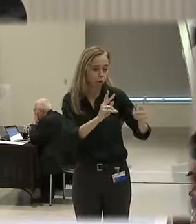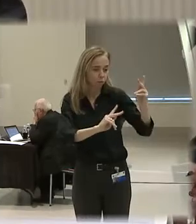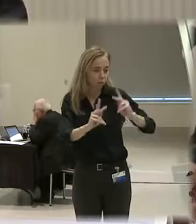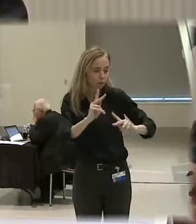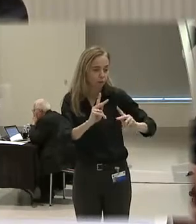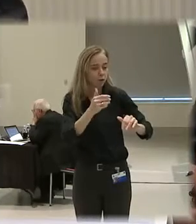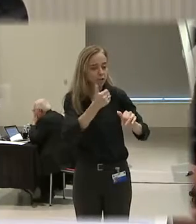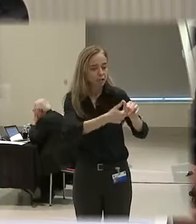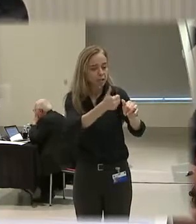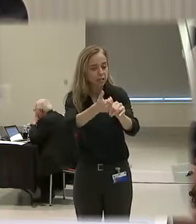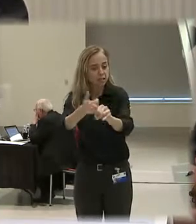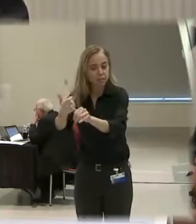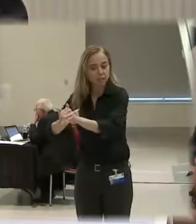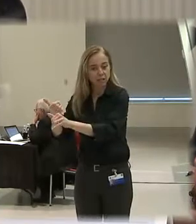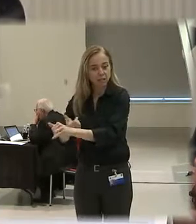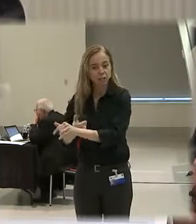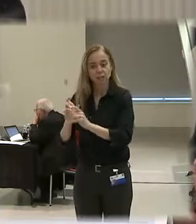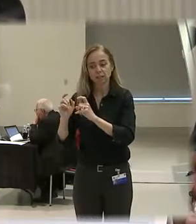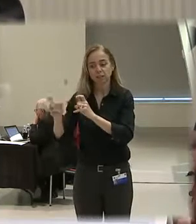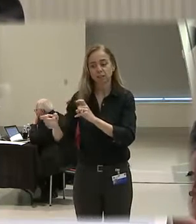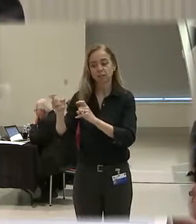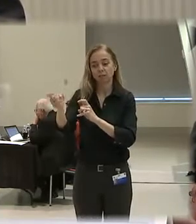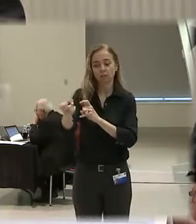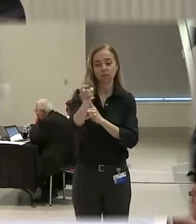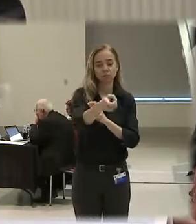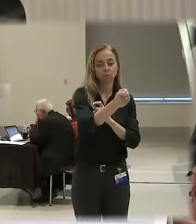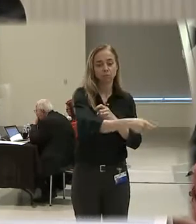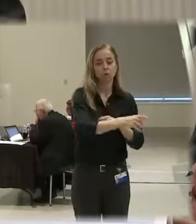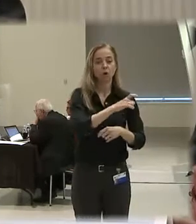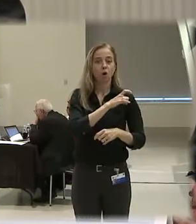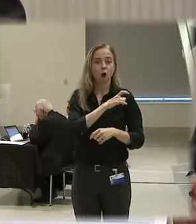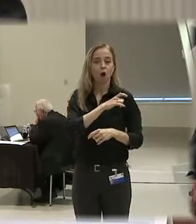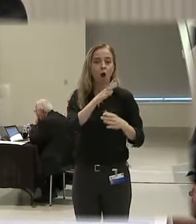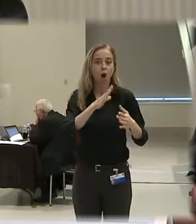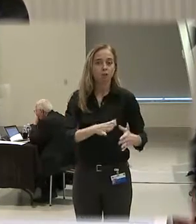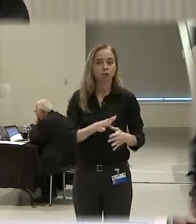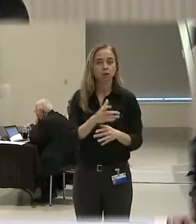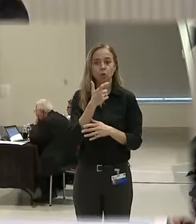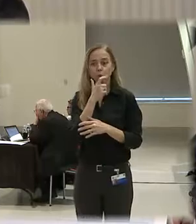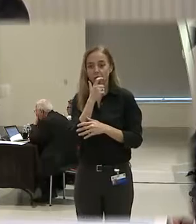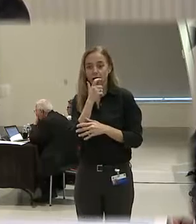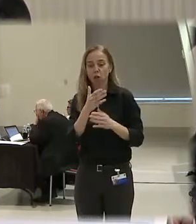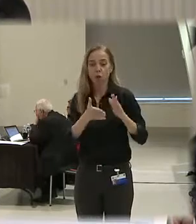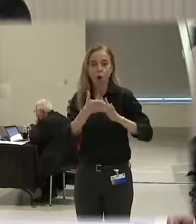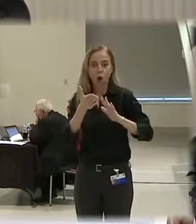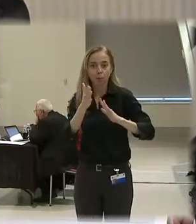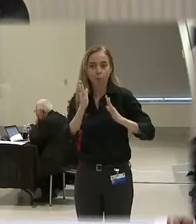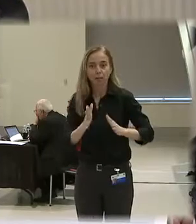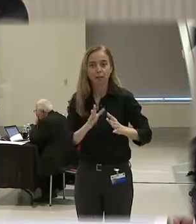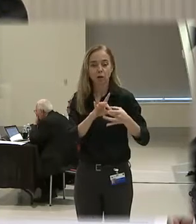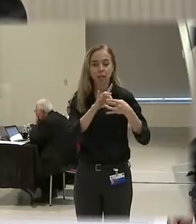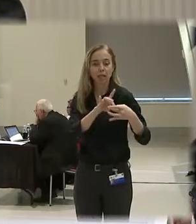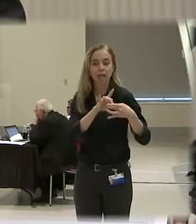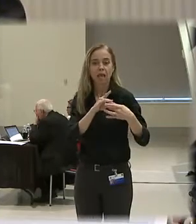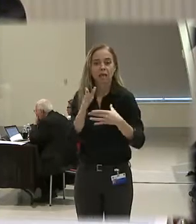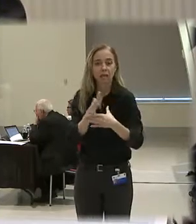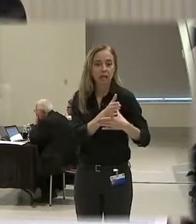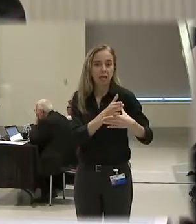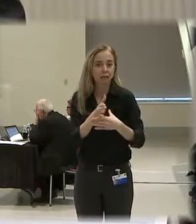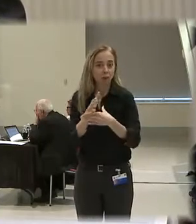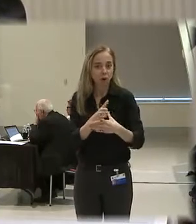agency teams is assigned an OPD officer to act as a radio operator, pathfinder liaison to